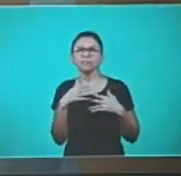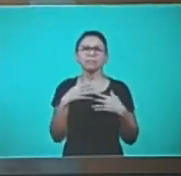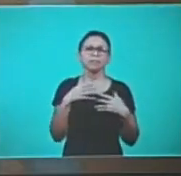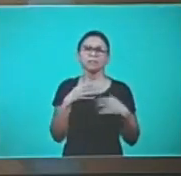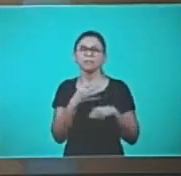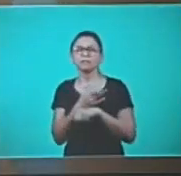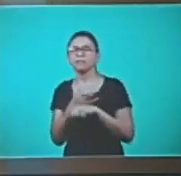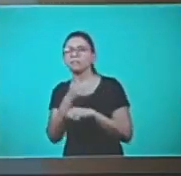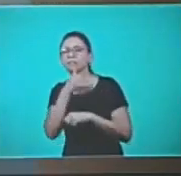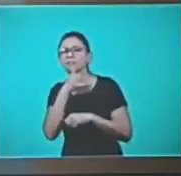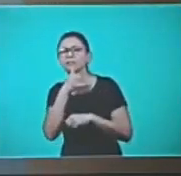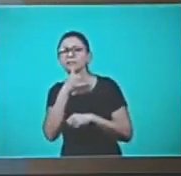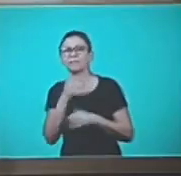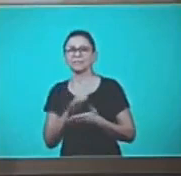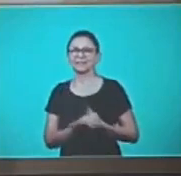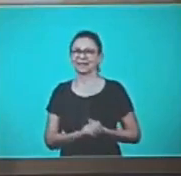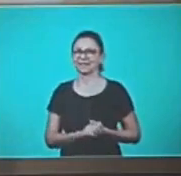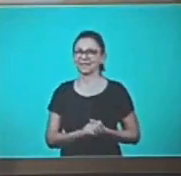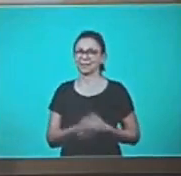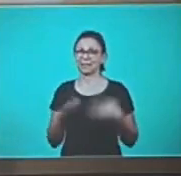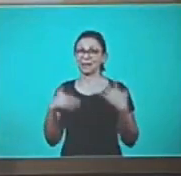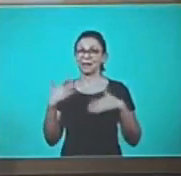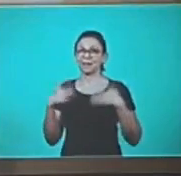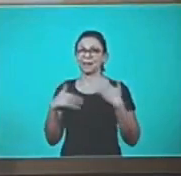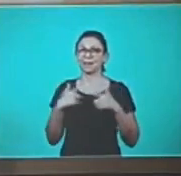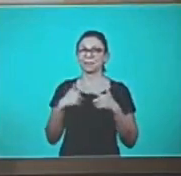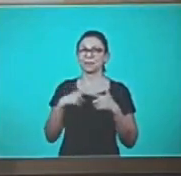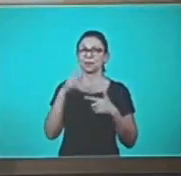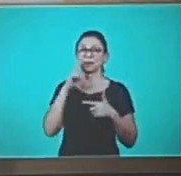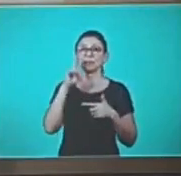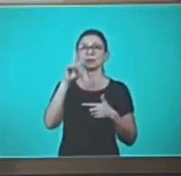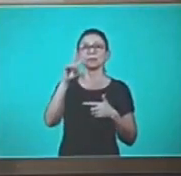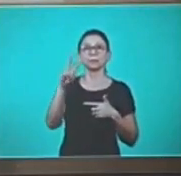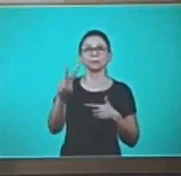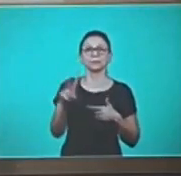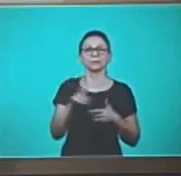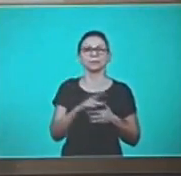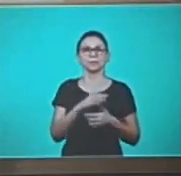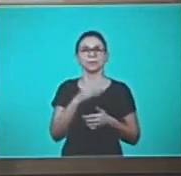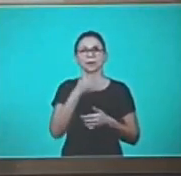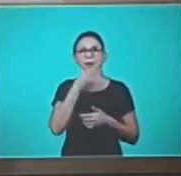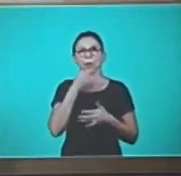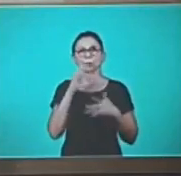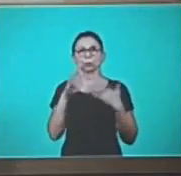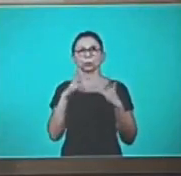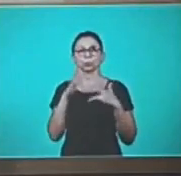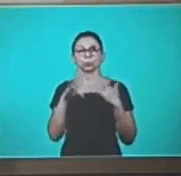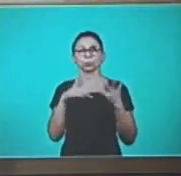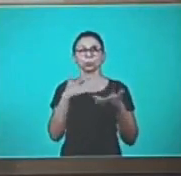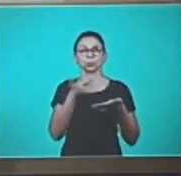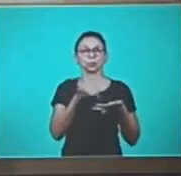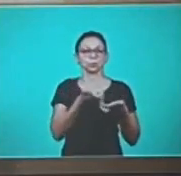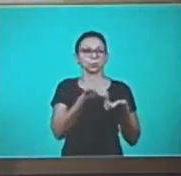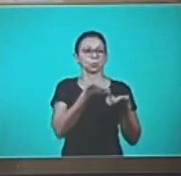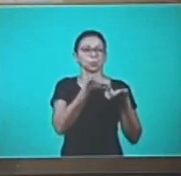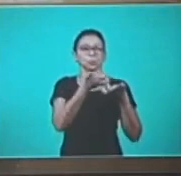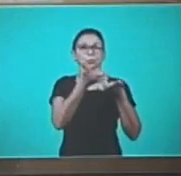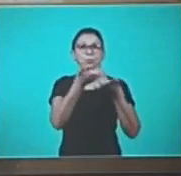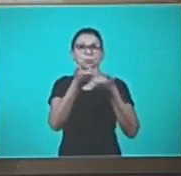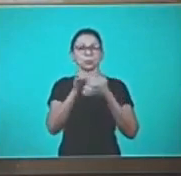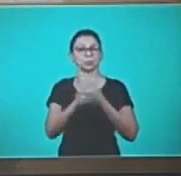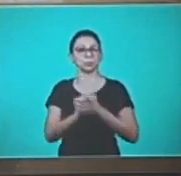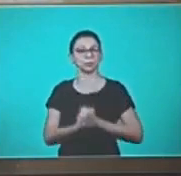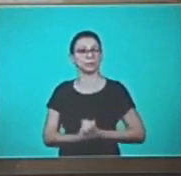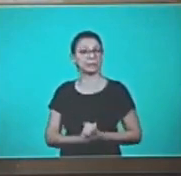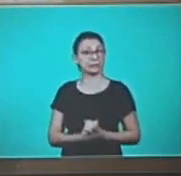wanted to see that the lamps, that the house would be lit. And more than that, because the house had